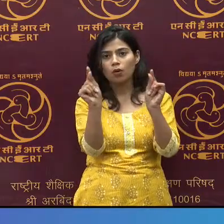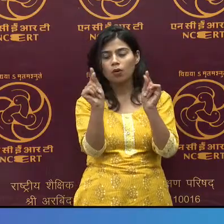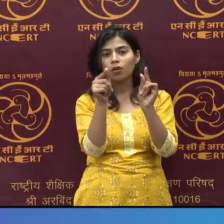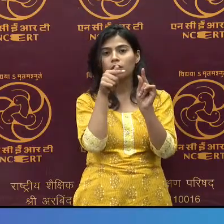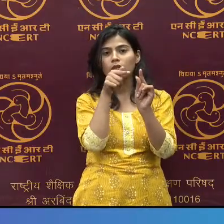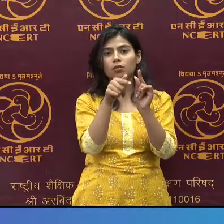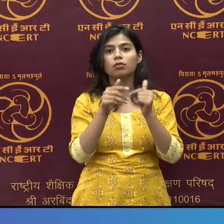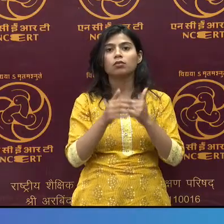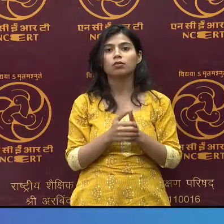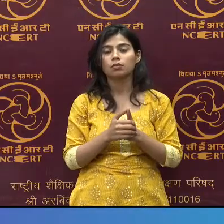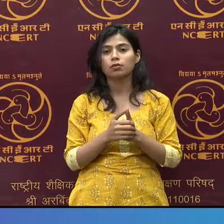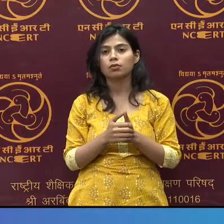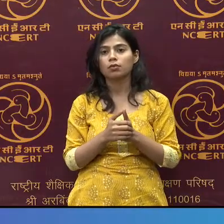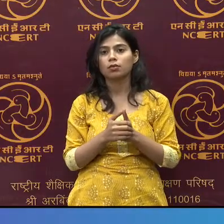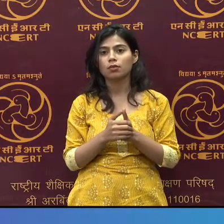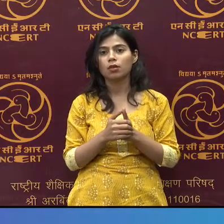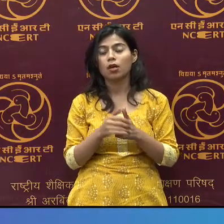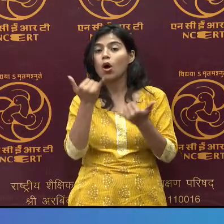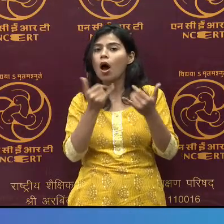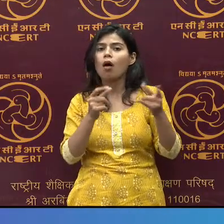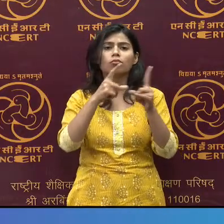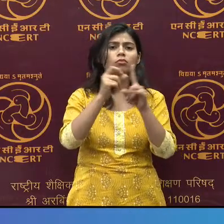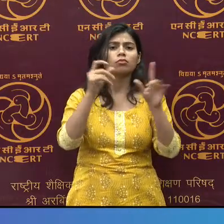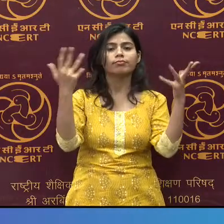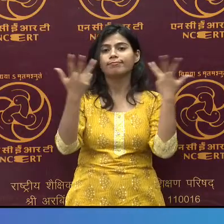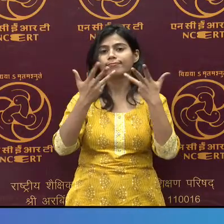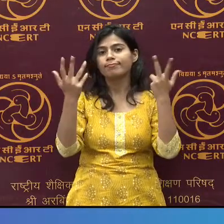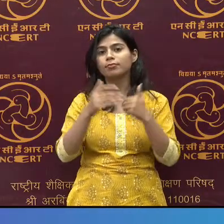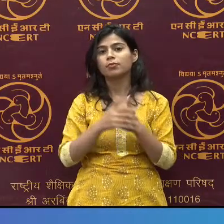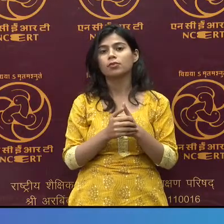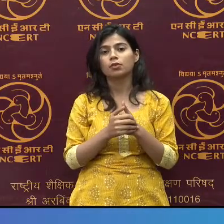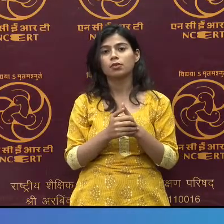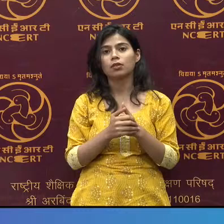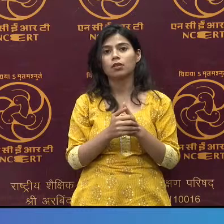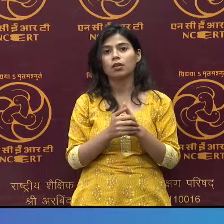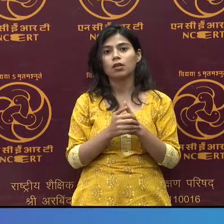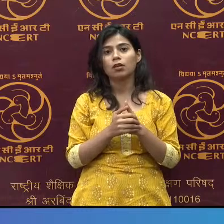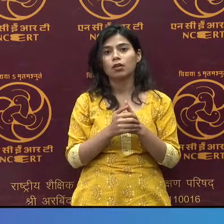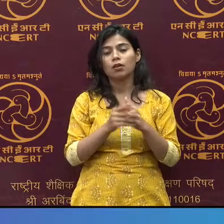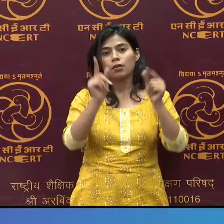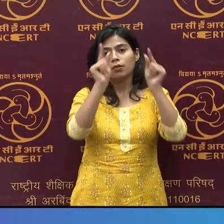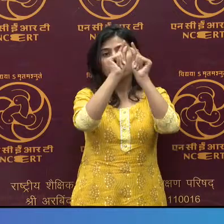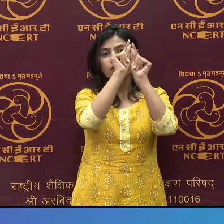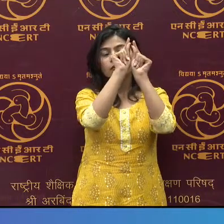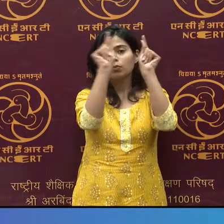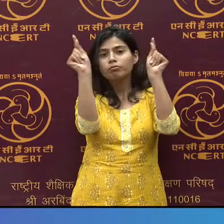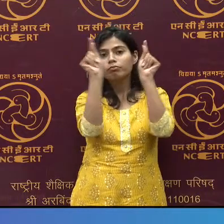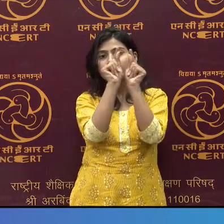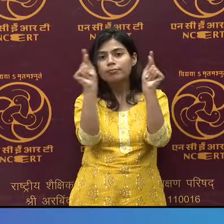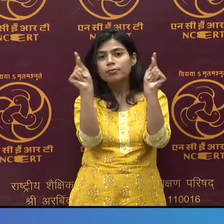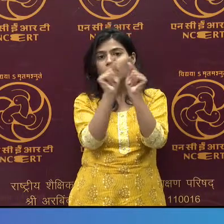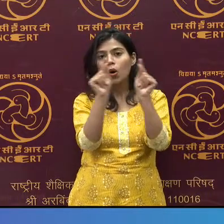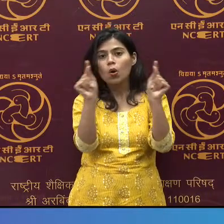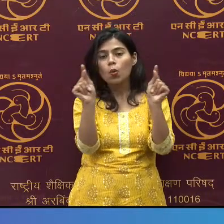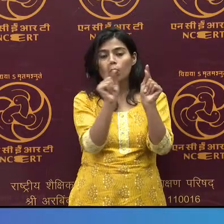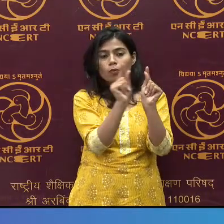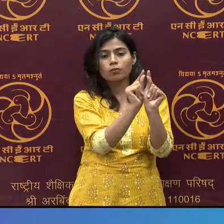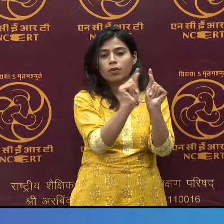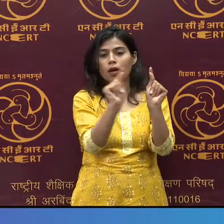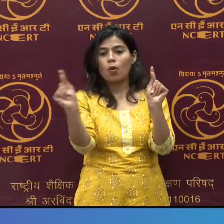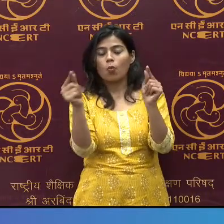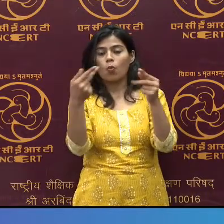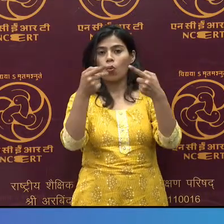nowadays you can do, as Neha suggested, if you want to make a clear indication, you can just leave one line in between and